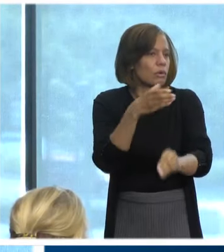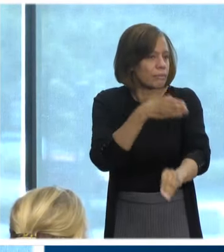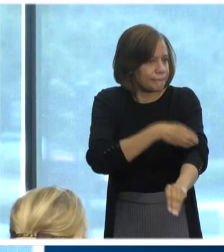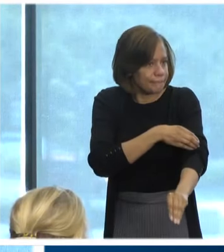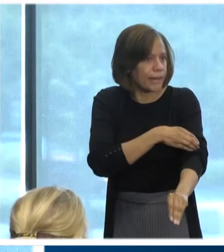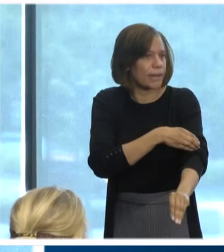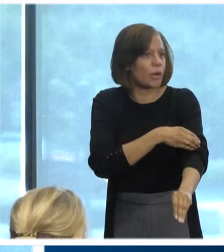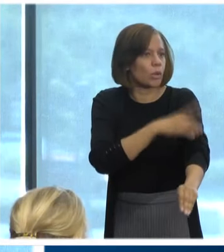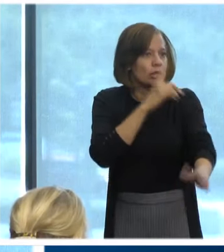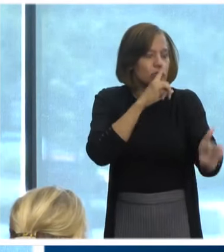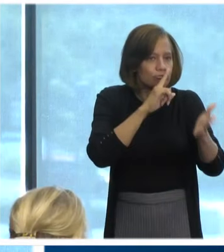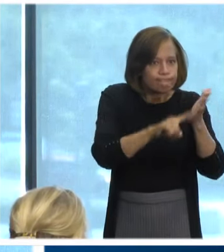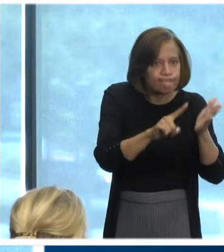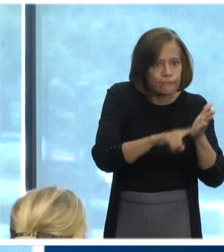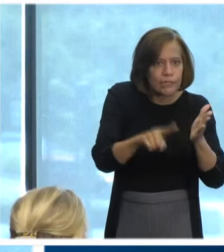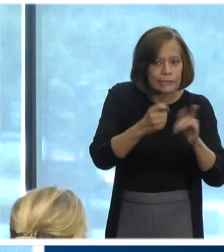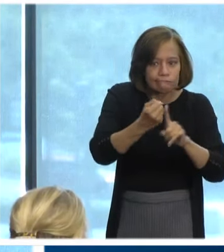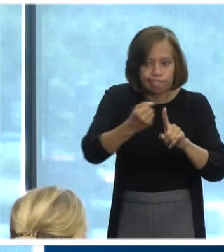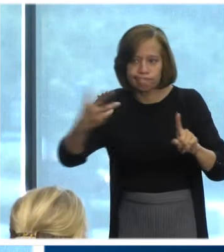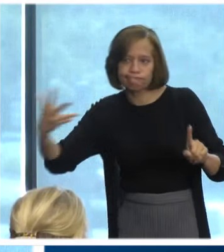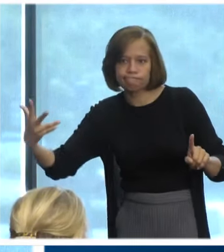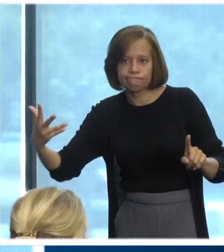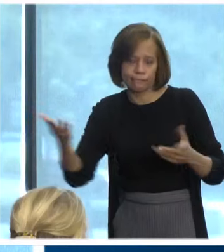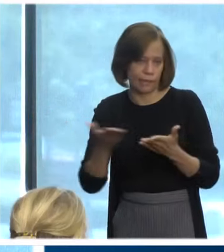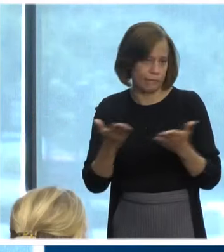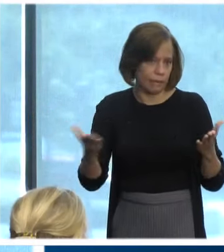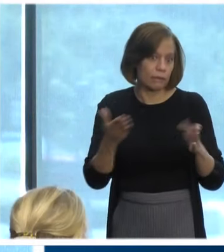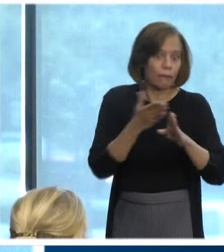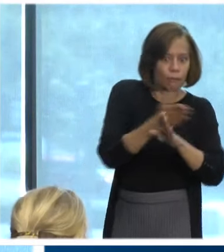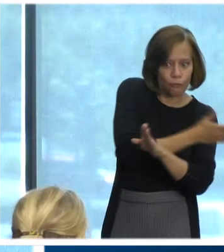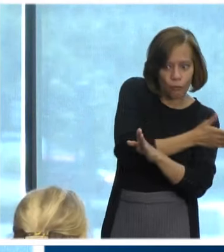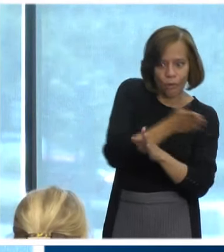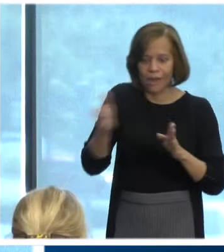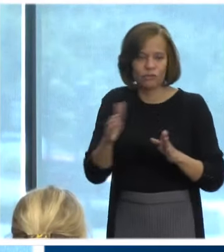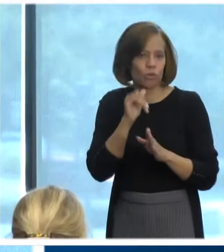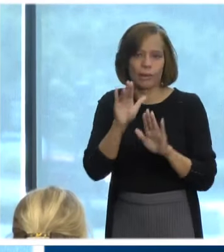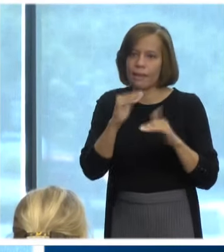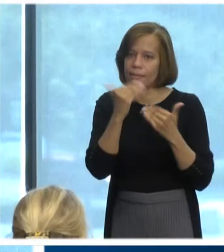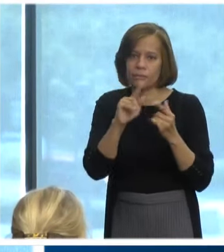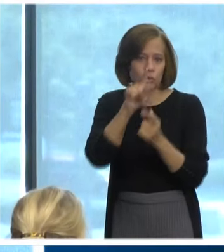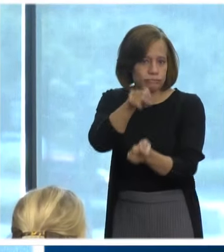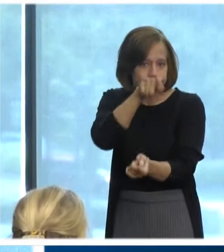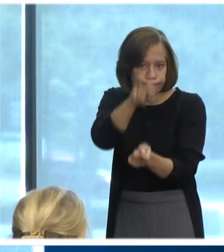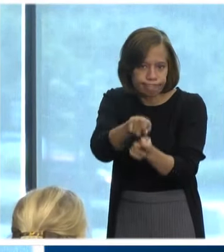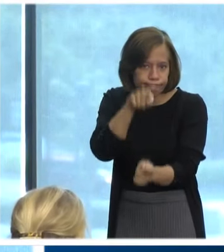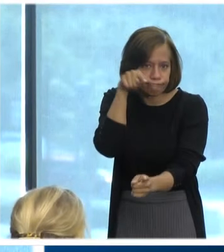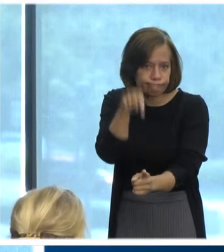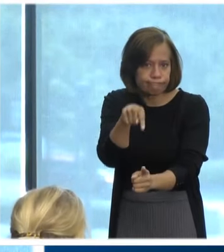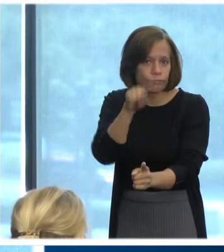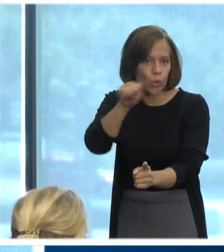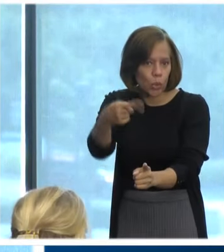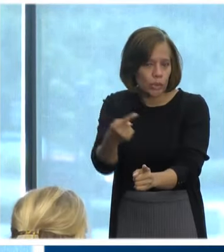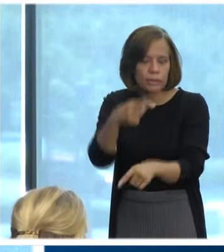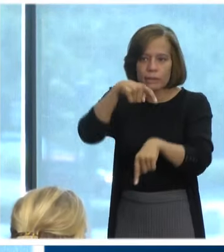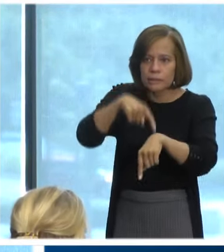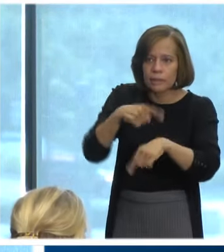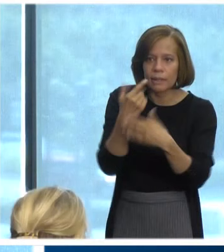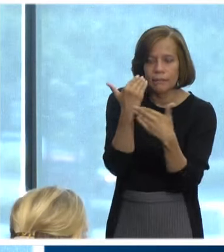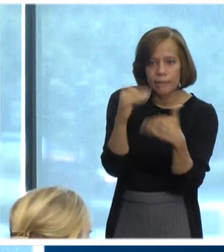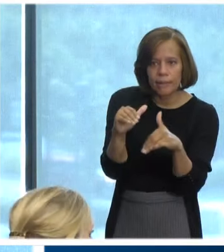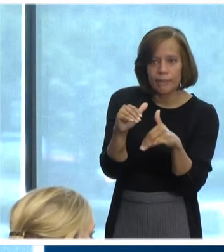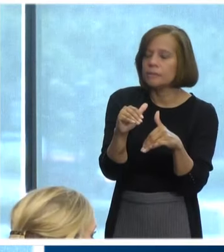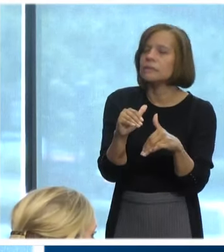to investigate these allegations completely, would not have the limitations of time that we faced,